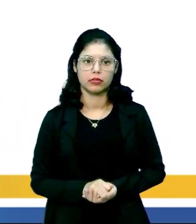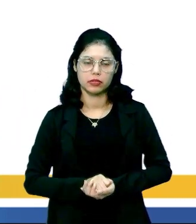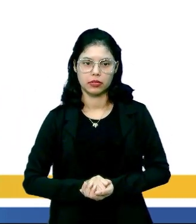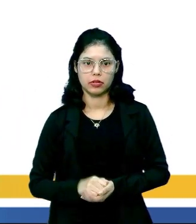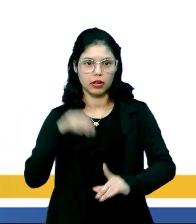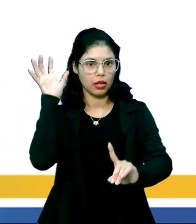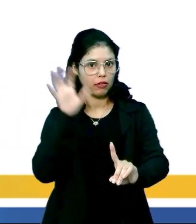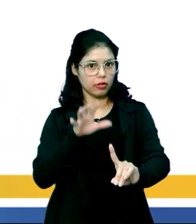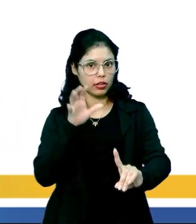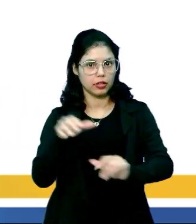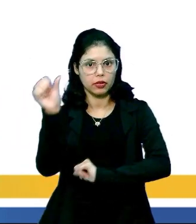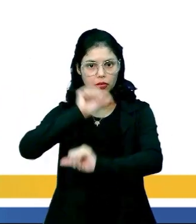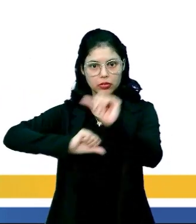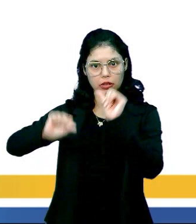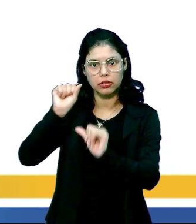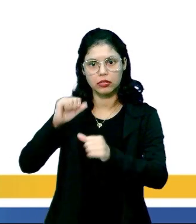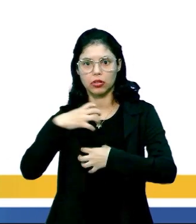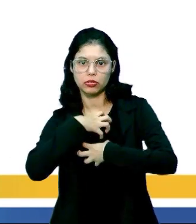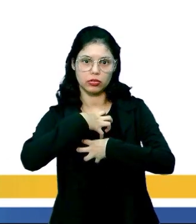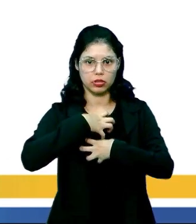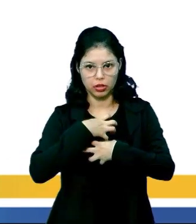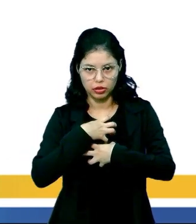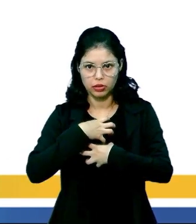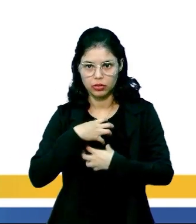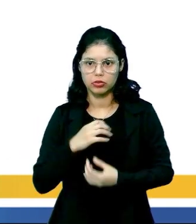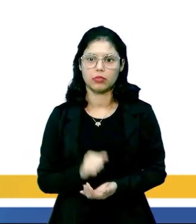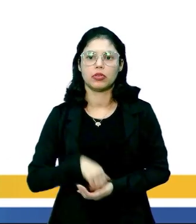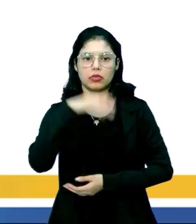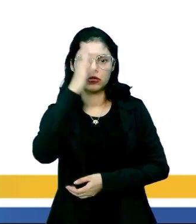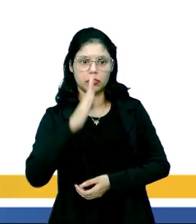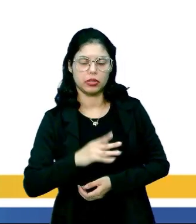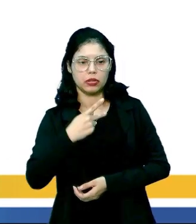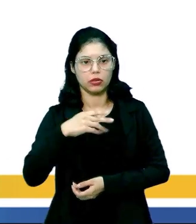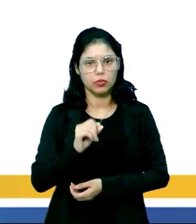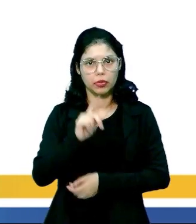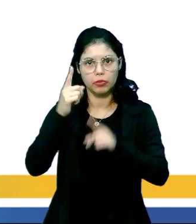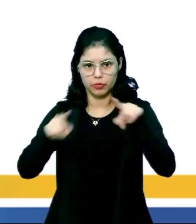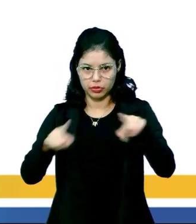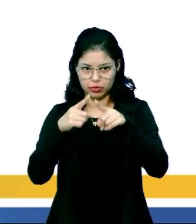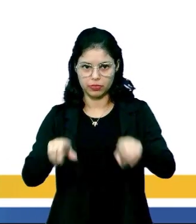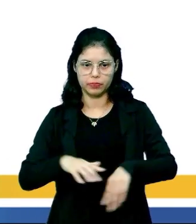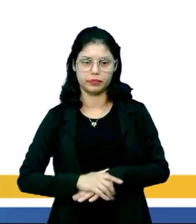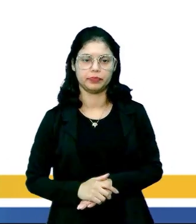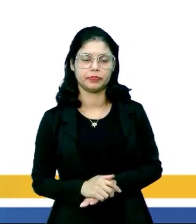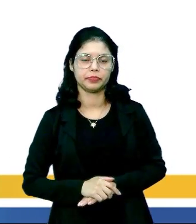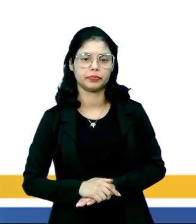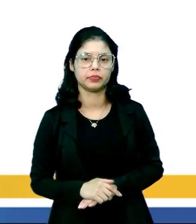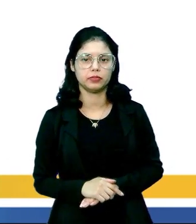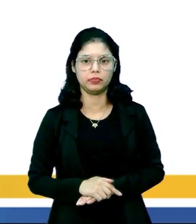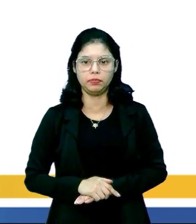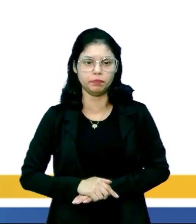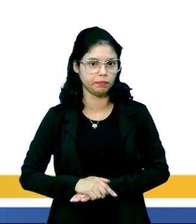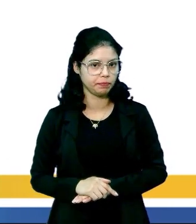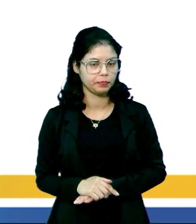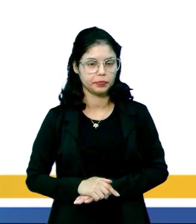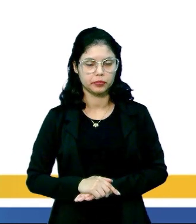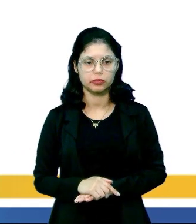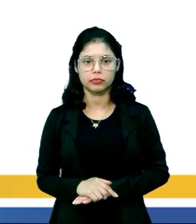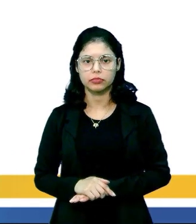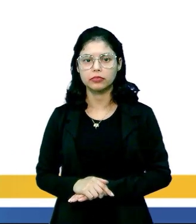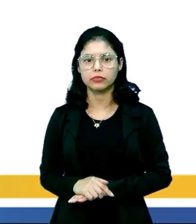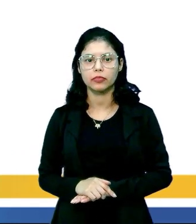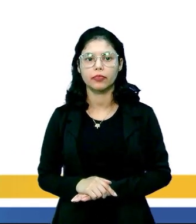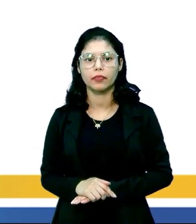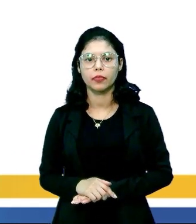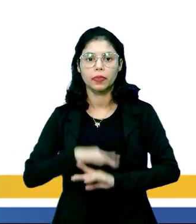pop music is now a massive influence in the construction of rythm and lyrics of the brazilian pop